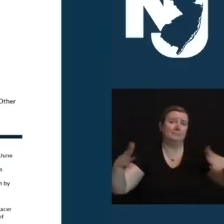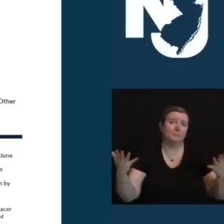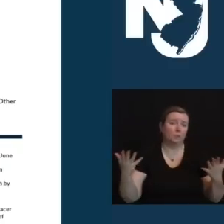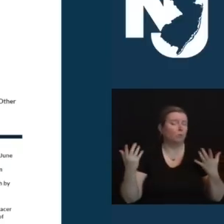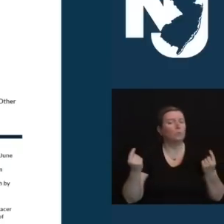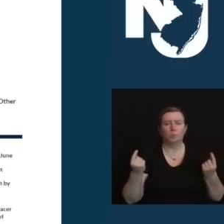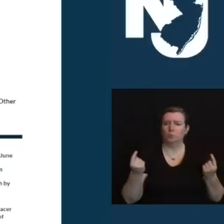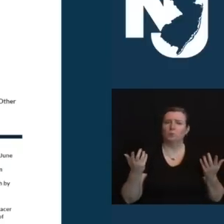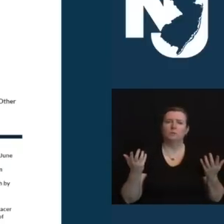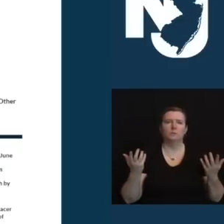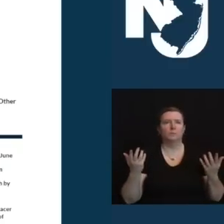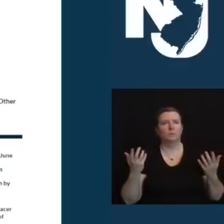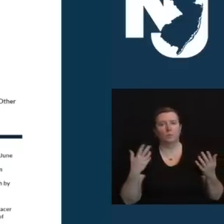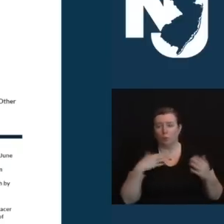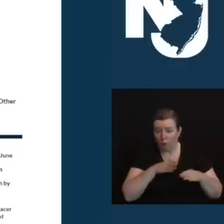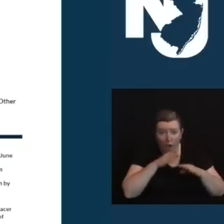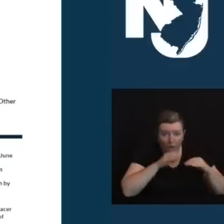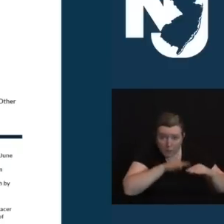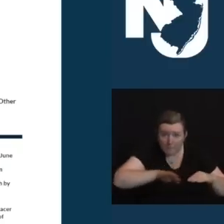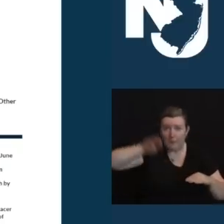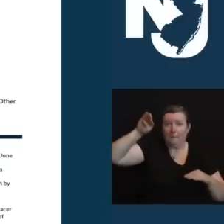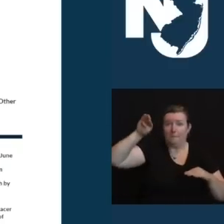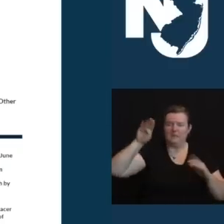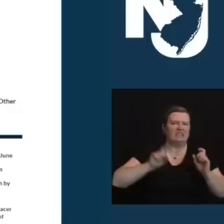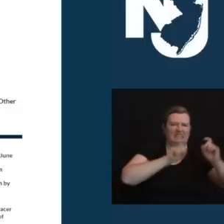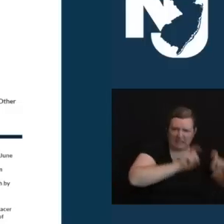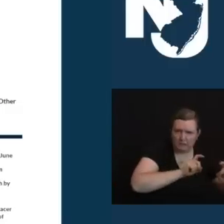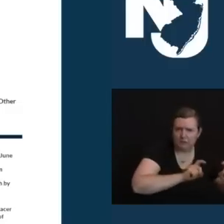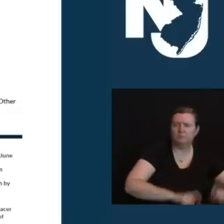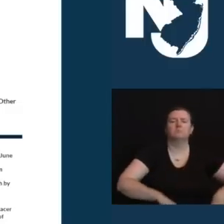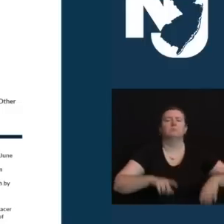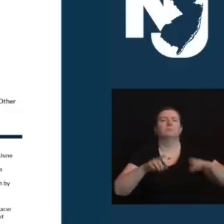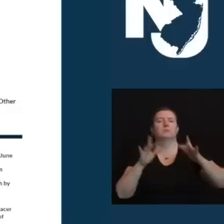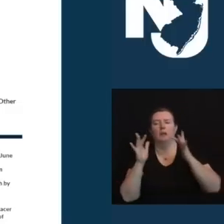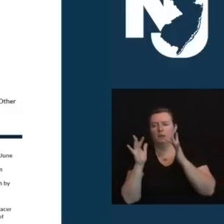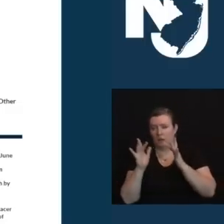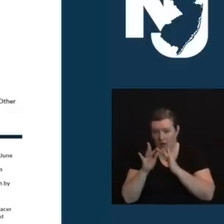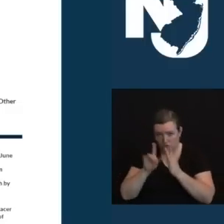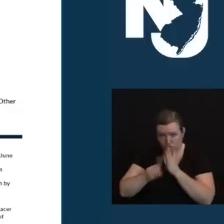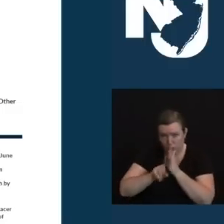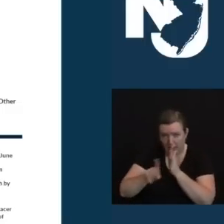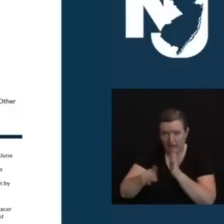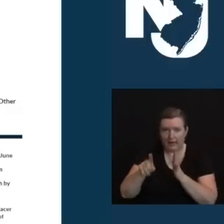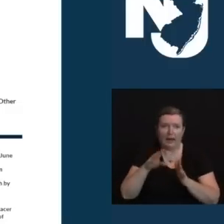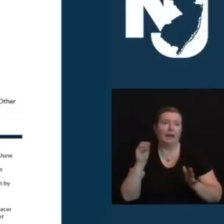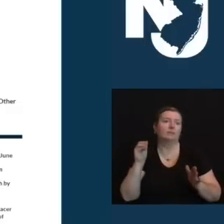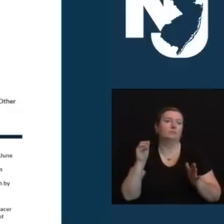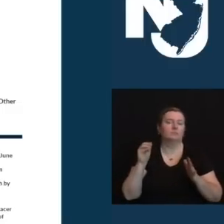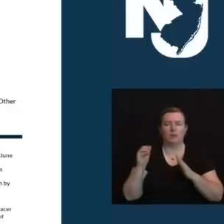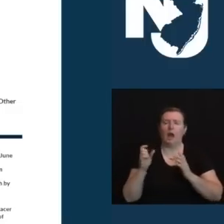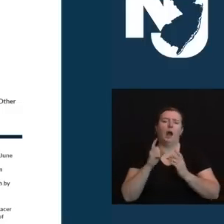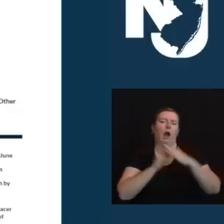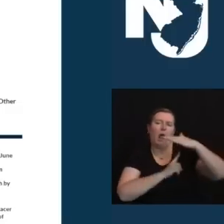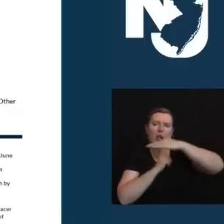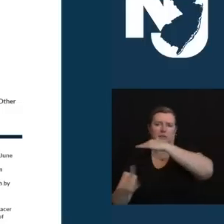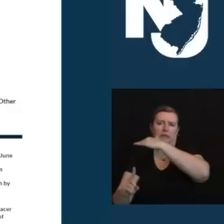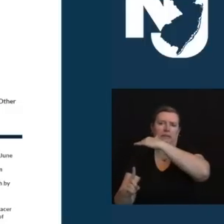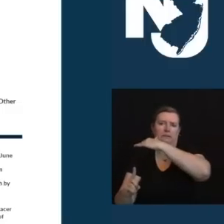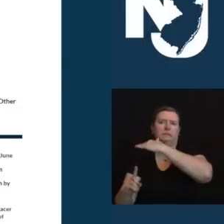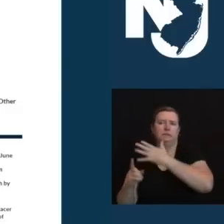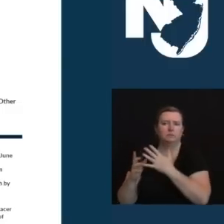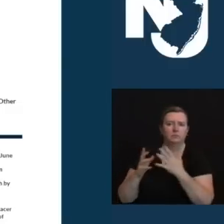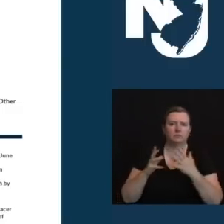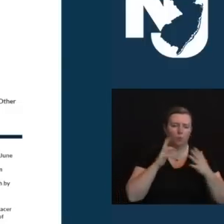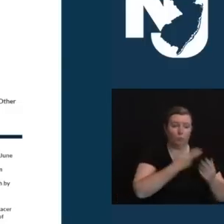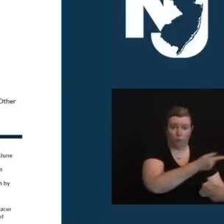is, with the testing, tracing, and isolation trinity that we have in place right now, the